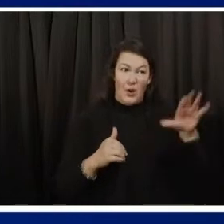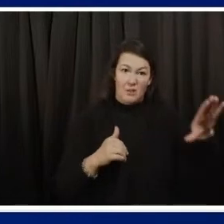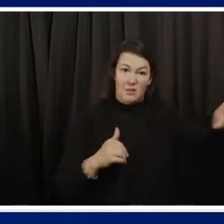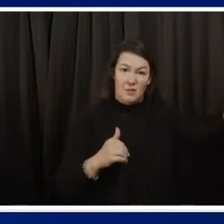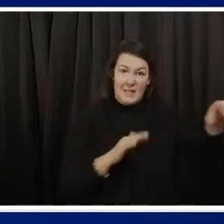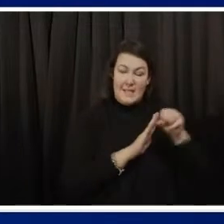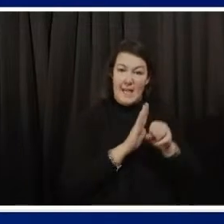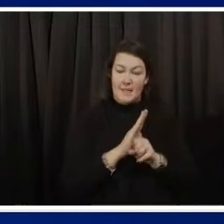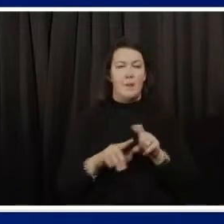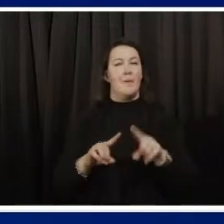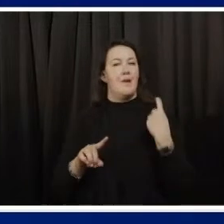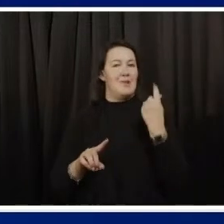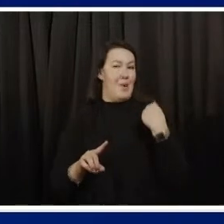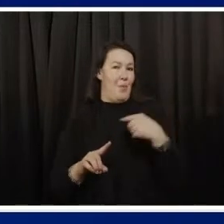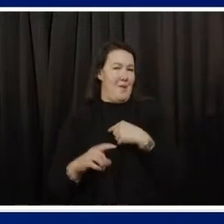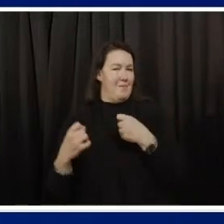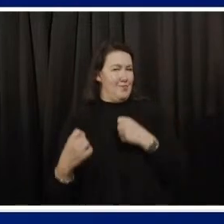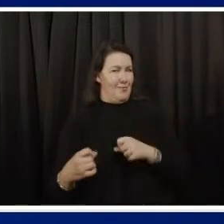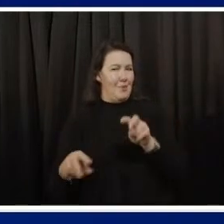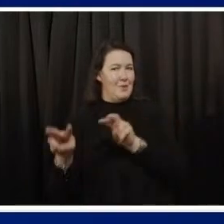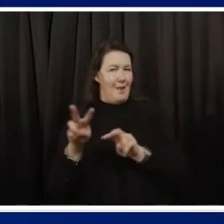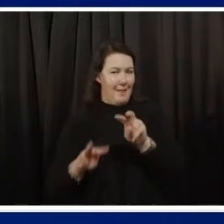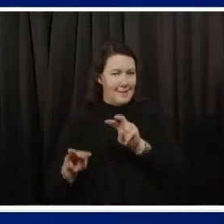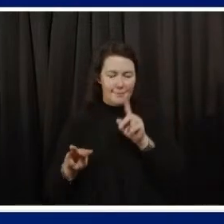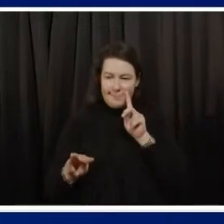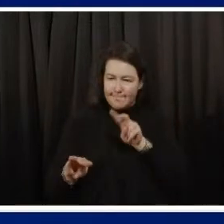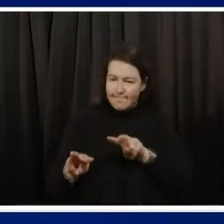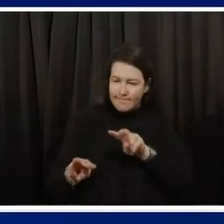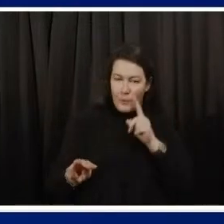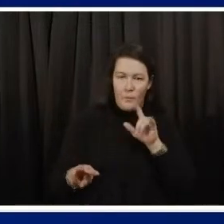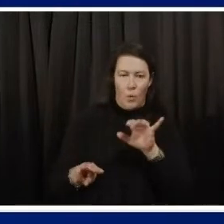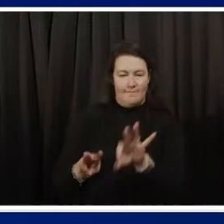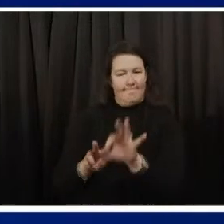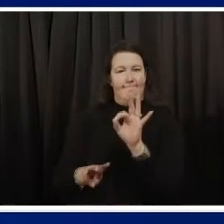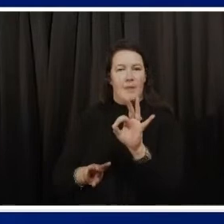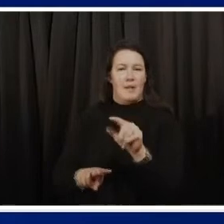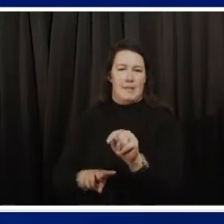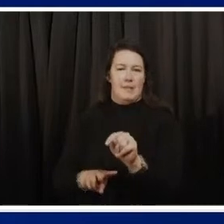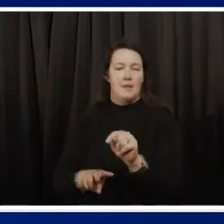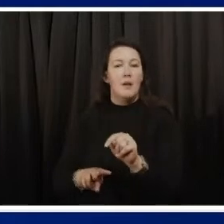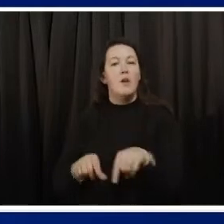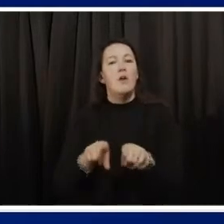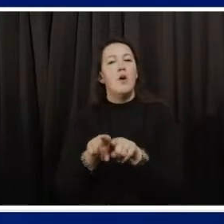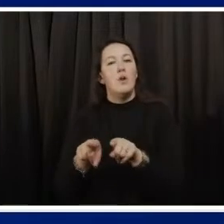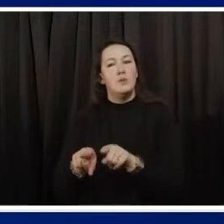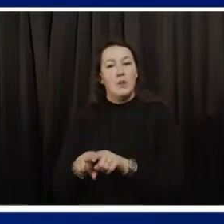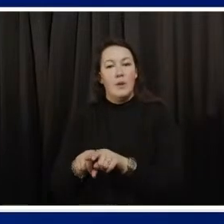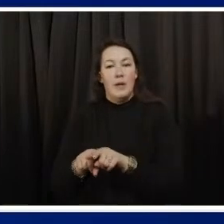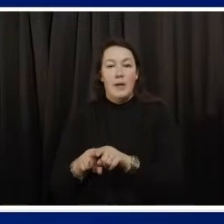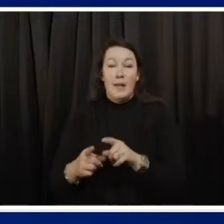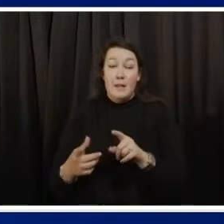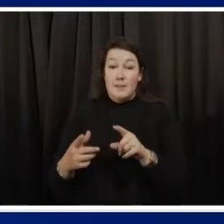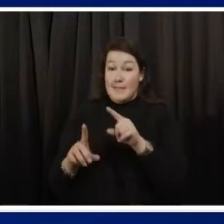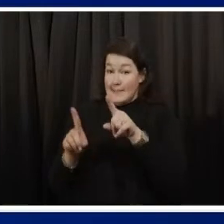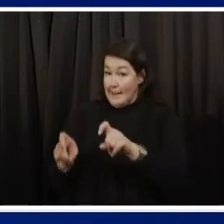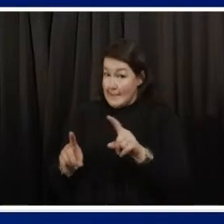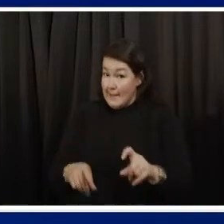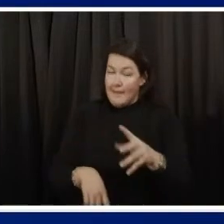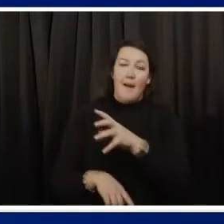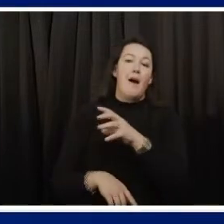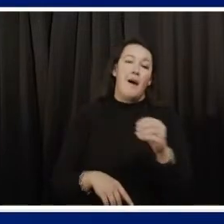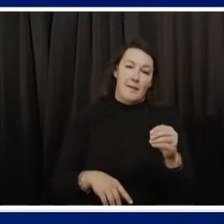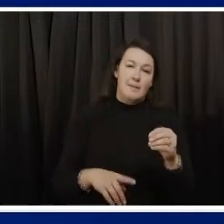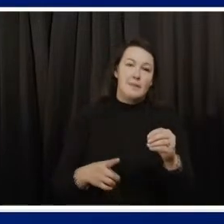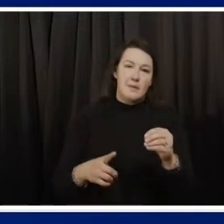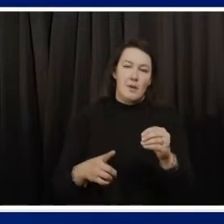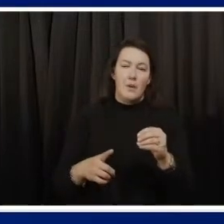very robust surveillance system here, both our clinical testing that's happening as well as our wastewater surveillance systems. We're